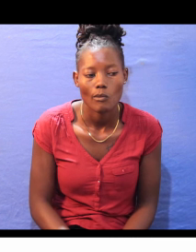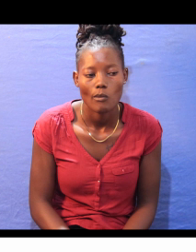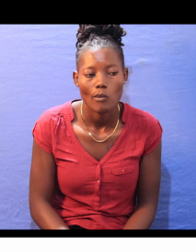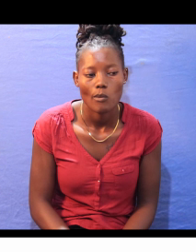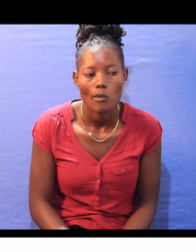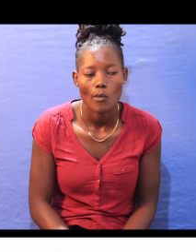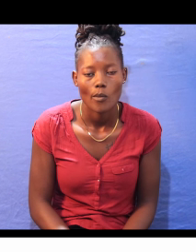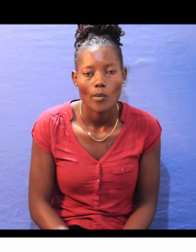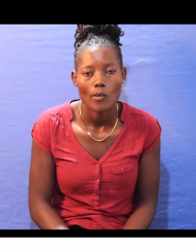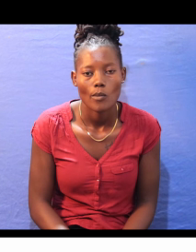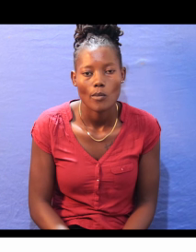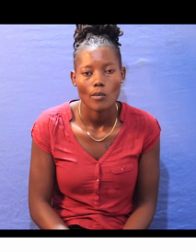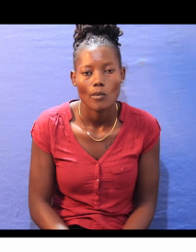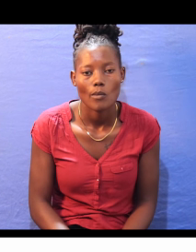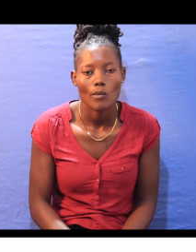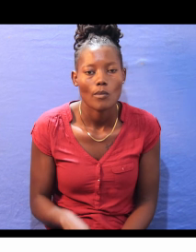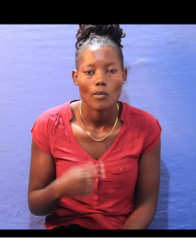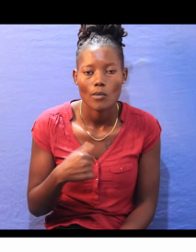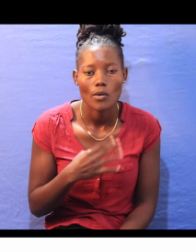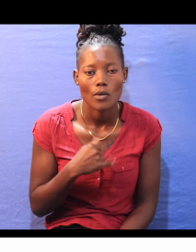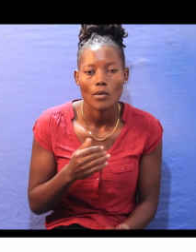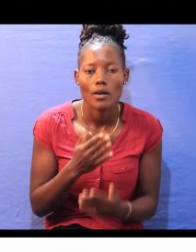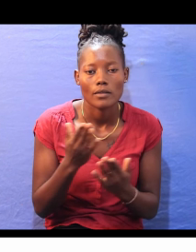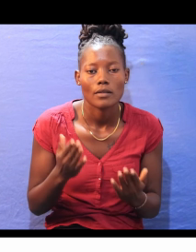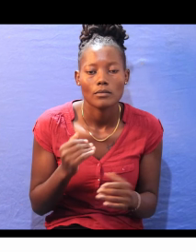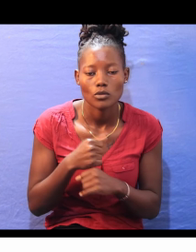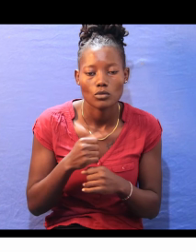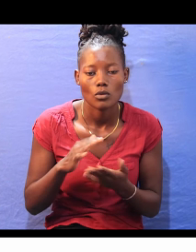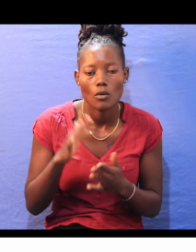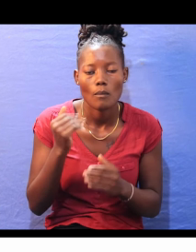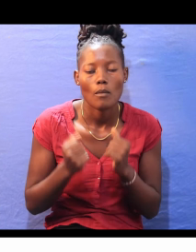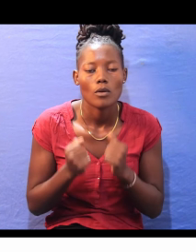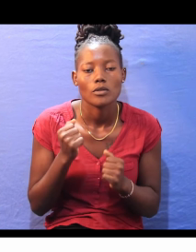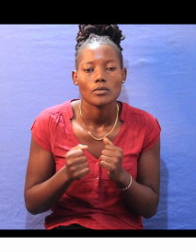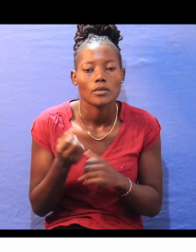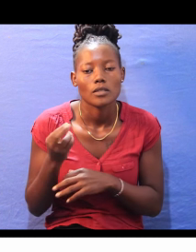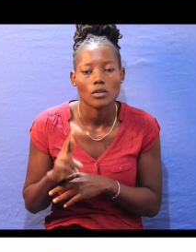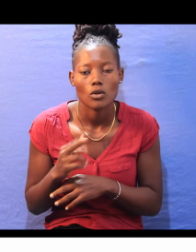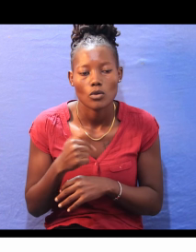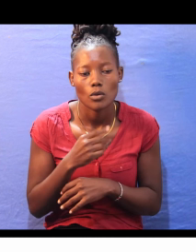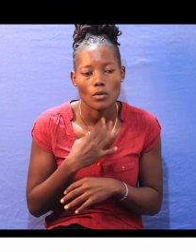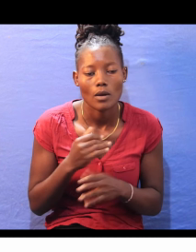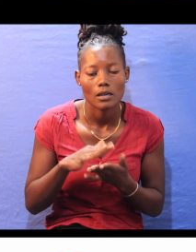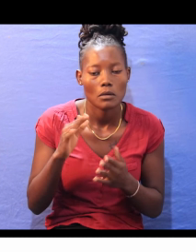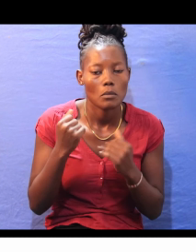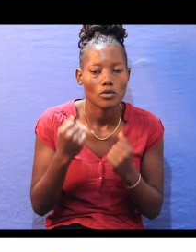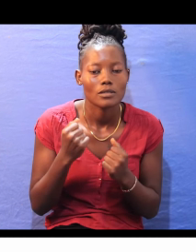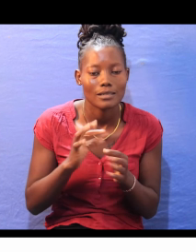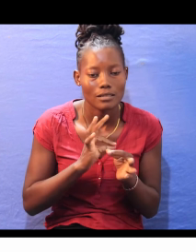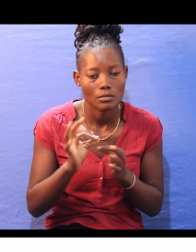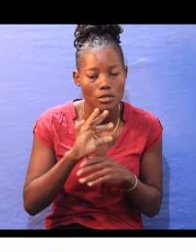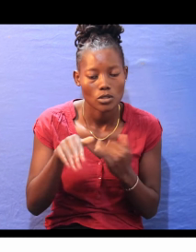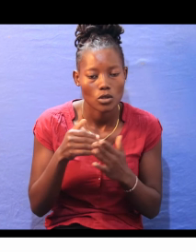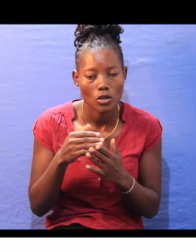develop a base, so do we want them to be more in a sprinting phase, or do we need more strength speed? Now, all athletes need